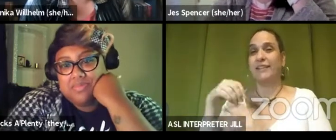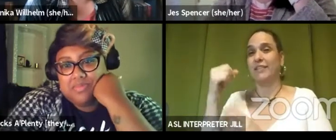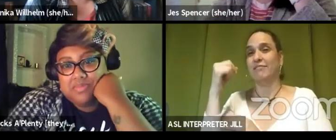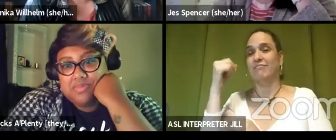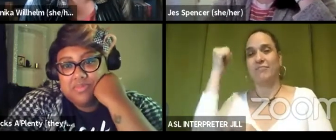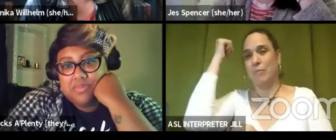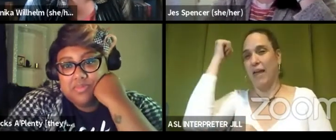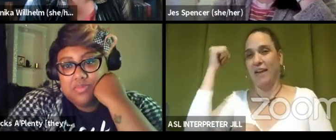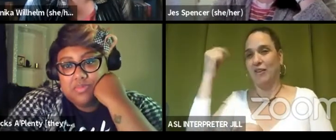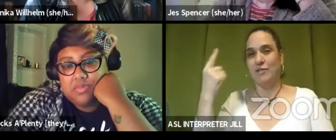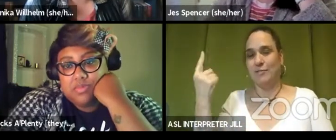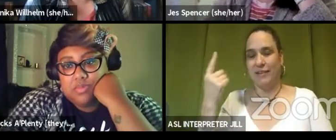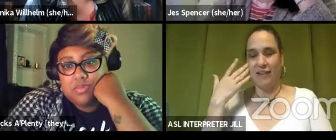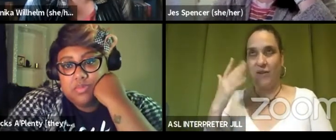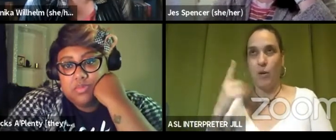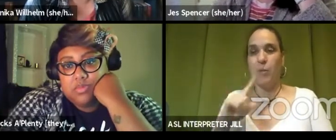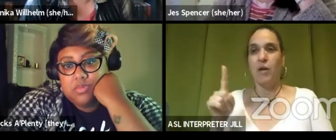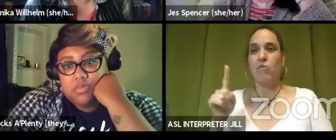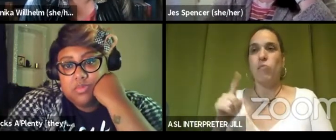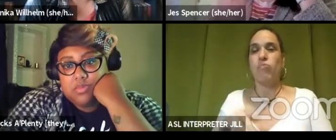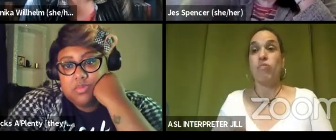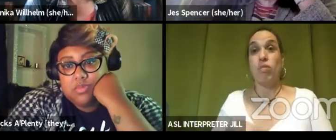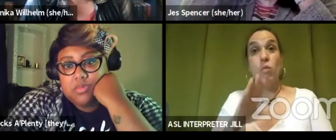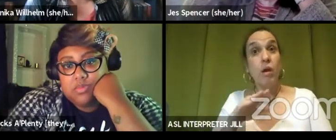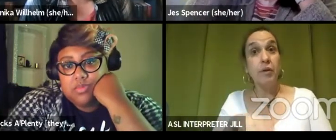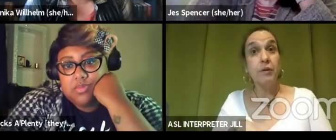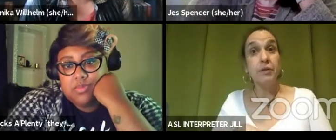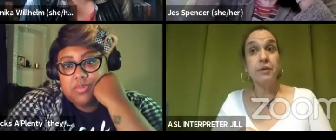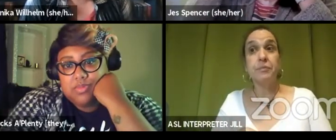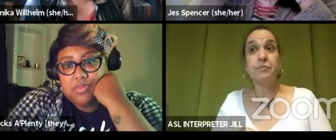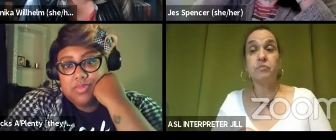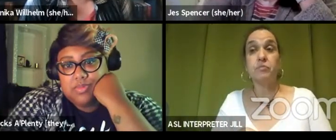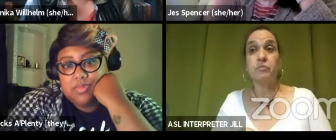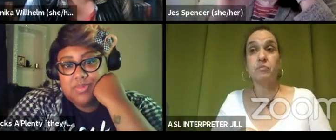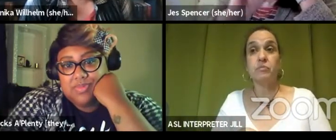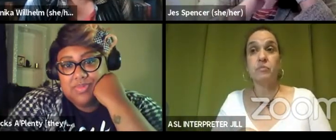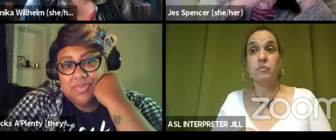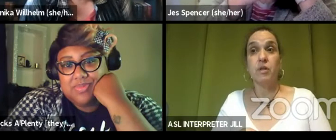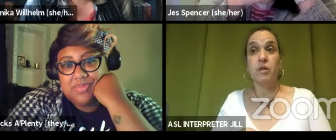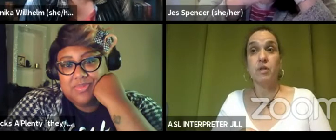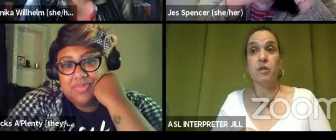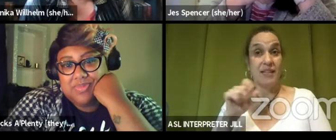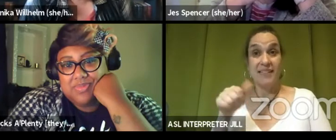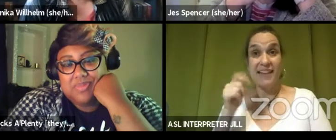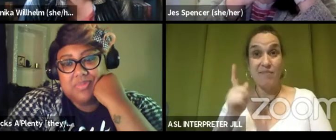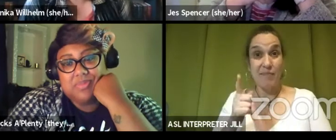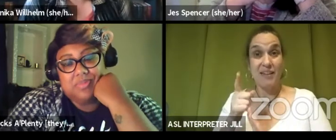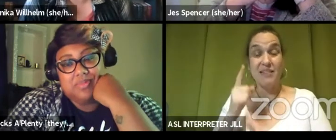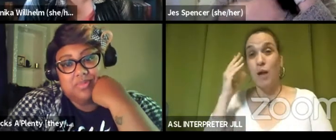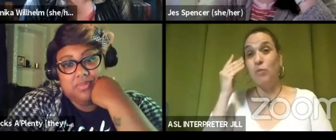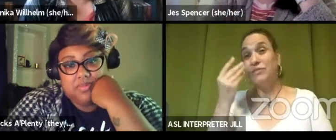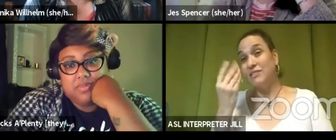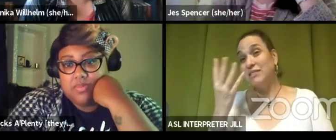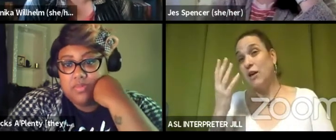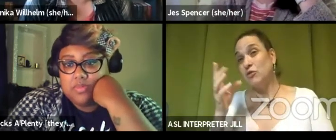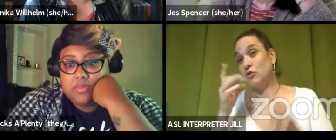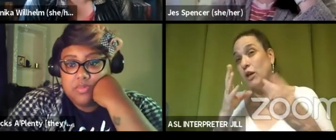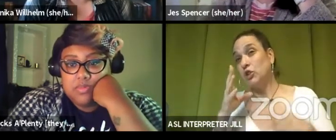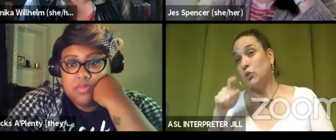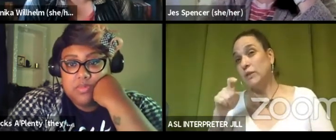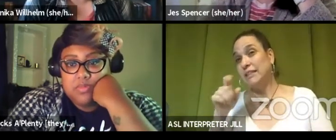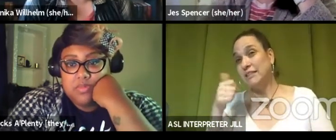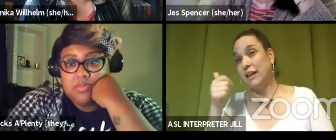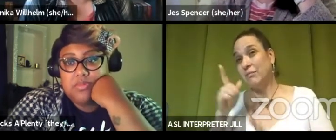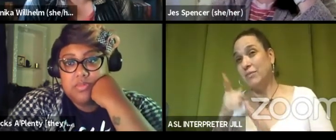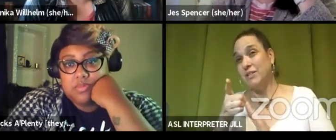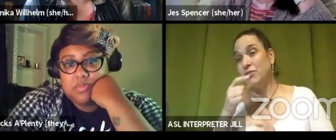Like, how, you know, hey, can I, like, do you just need 10 minutes? I'll just tell the director you need 10 minutes so that you don't have